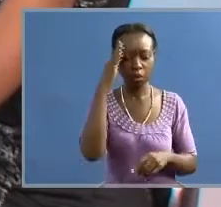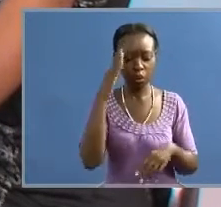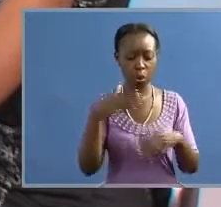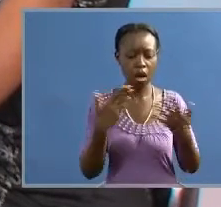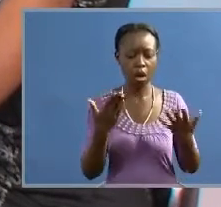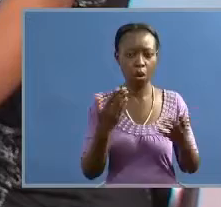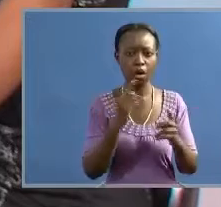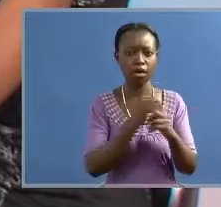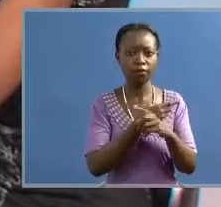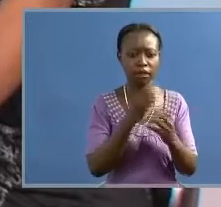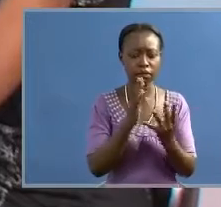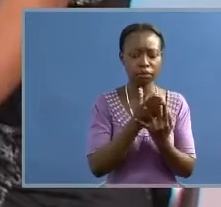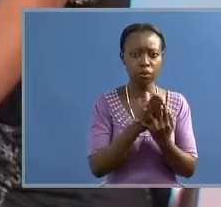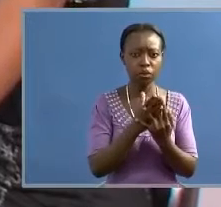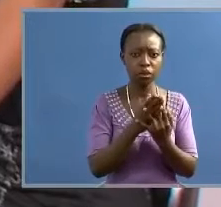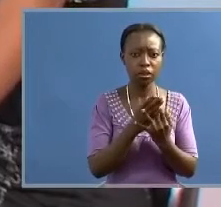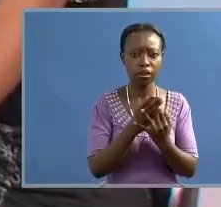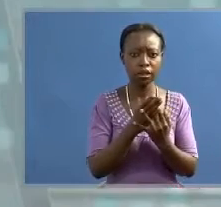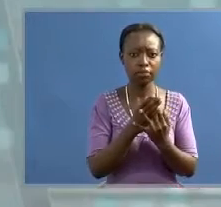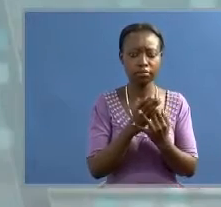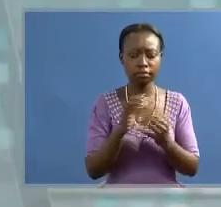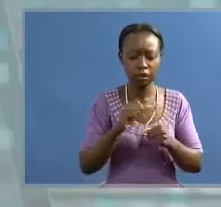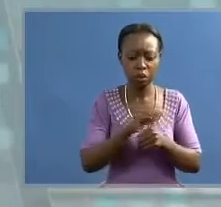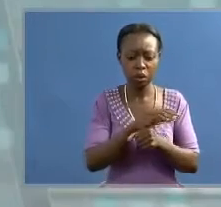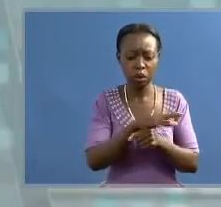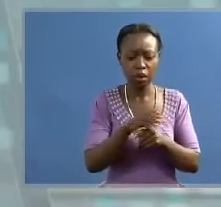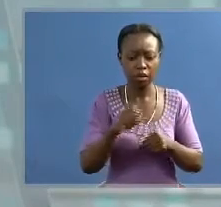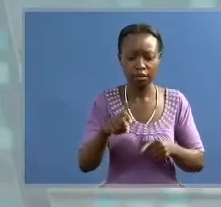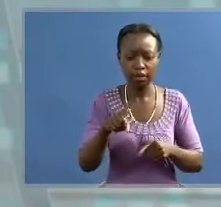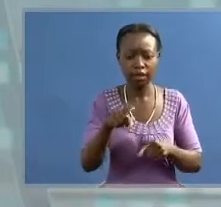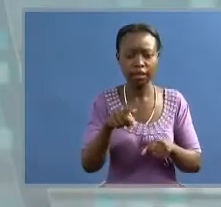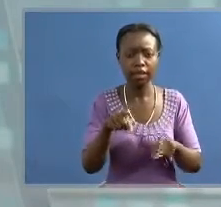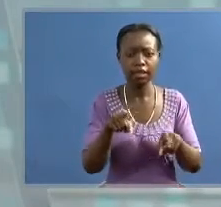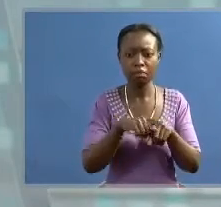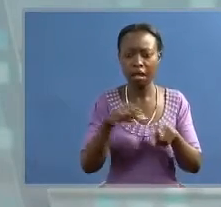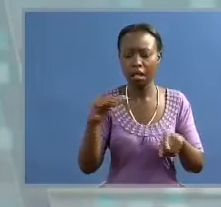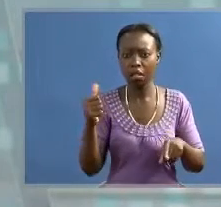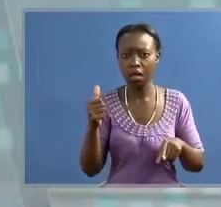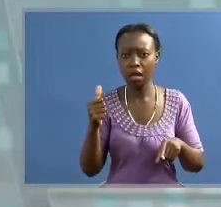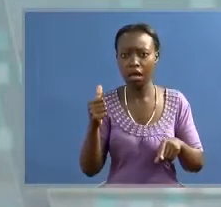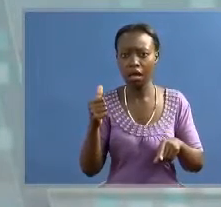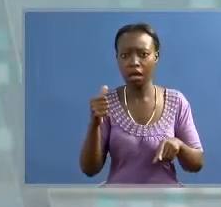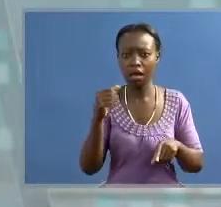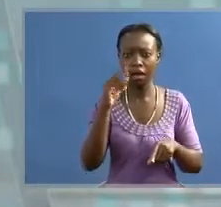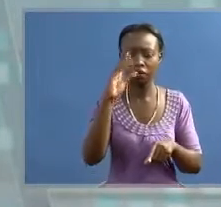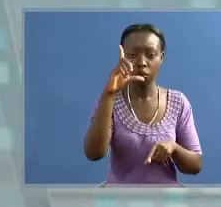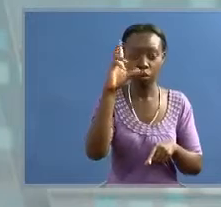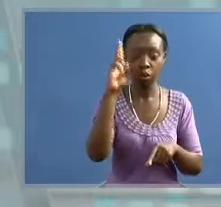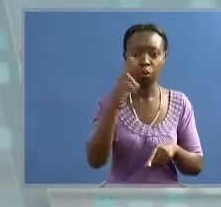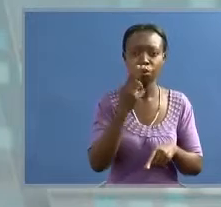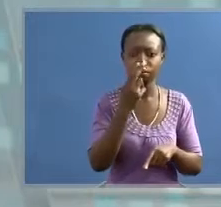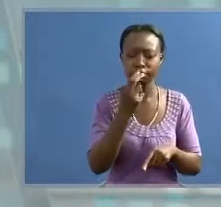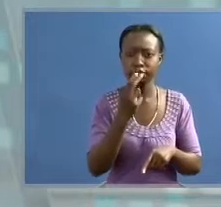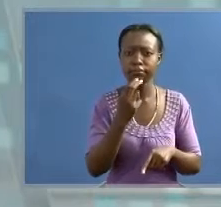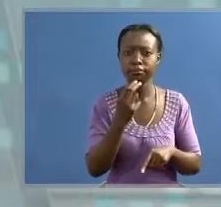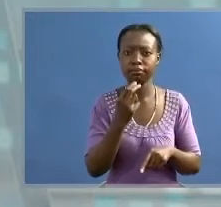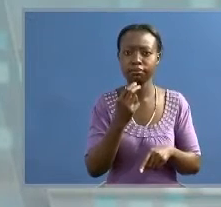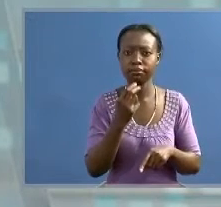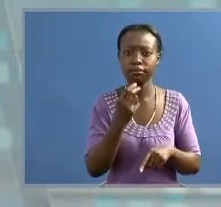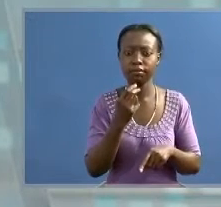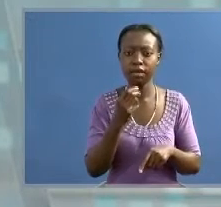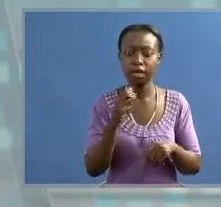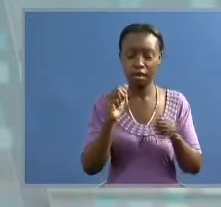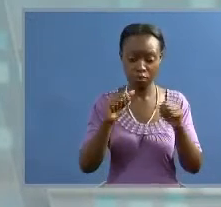between coronavirus and another flu or pneumonia? Because if I have a flu, definitely, probably, not definitely, let's go with probably I